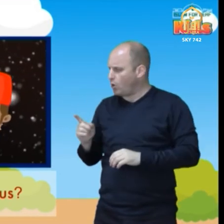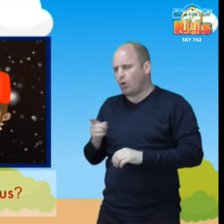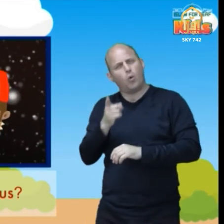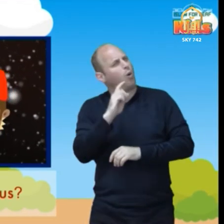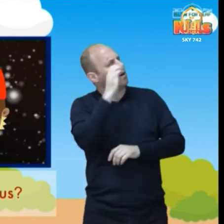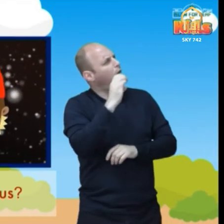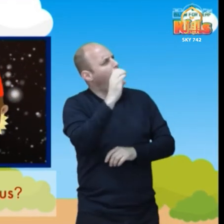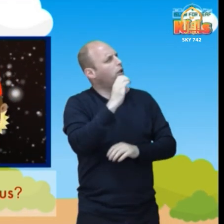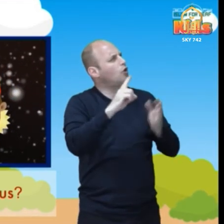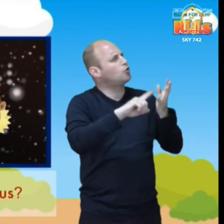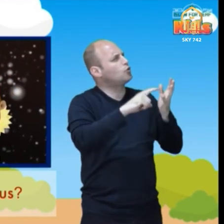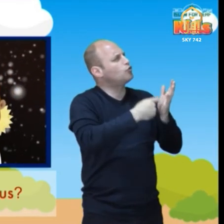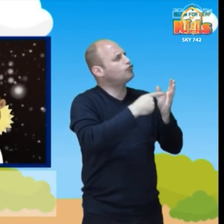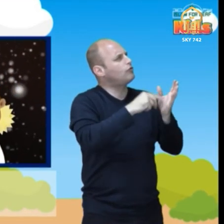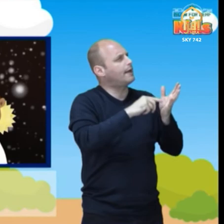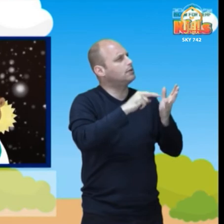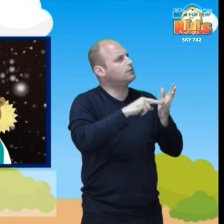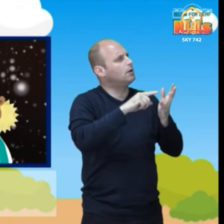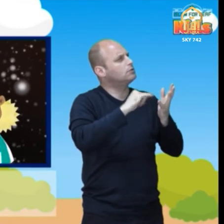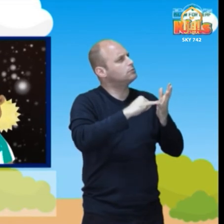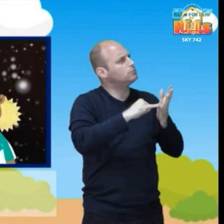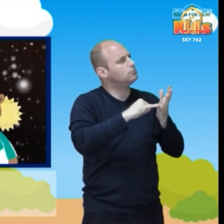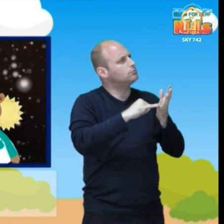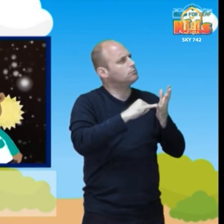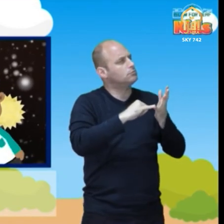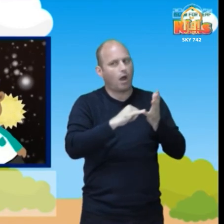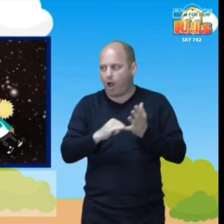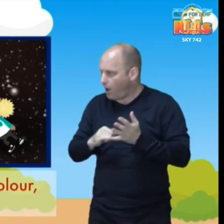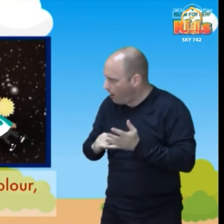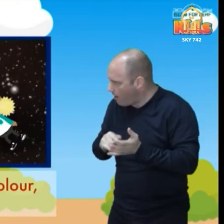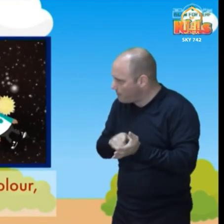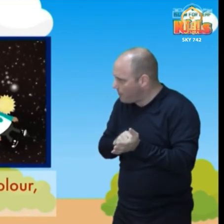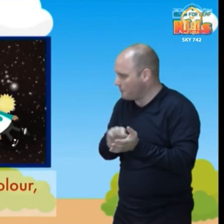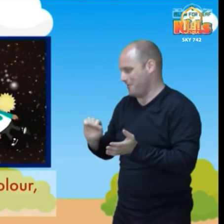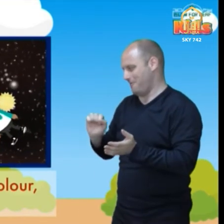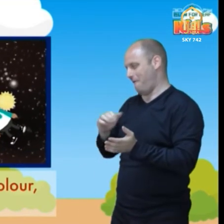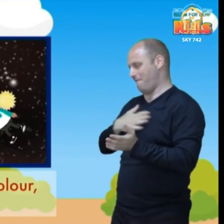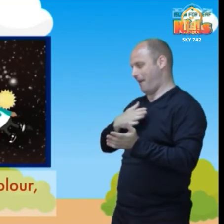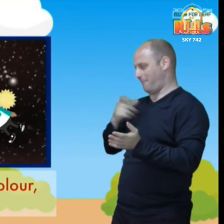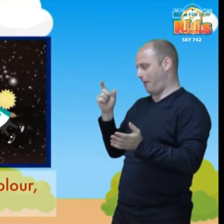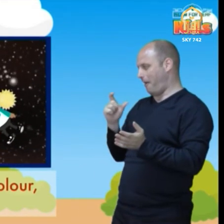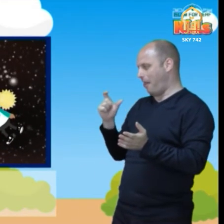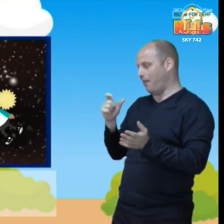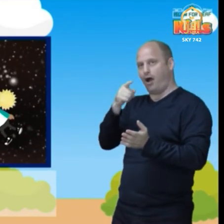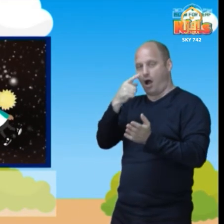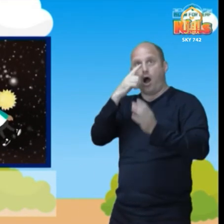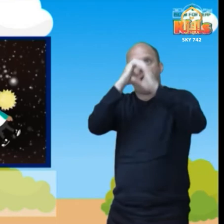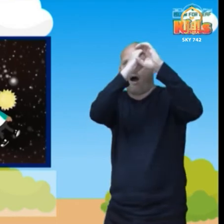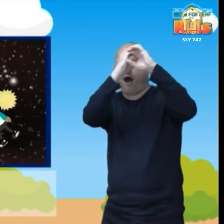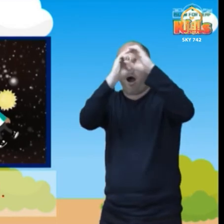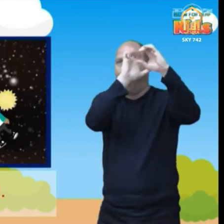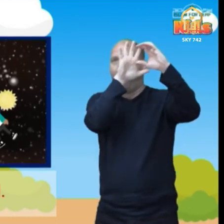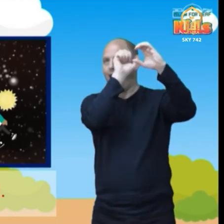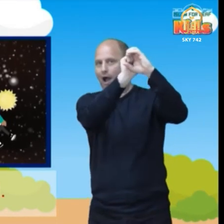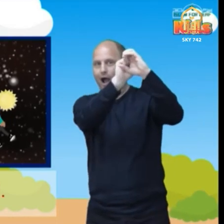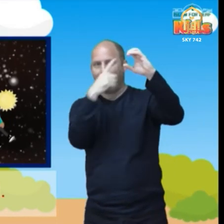colour is Uranus? It's blue. Oh, your favourite colour, Sun Man. I found it.